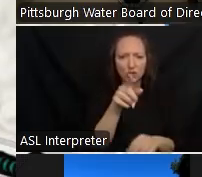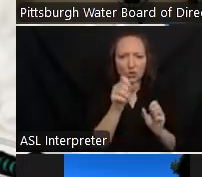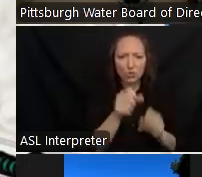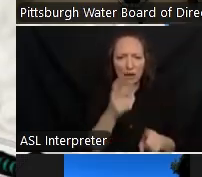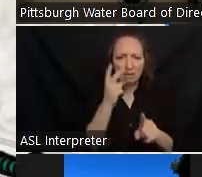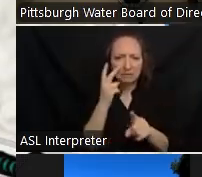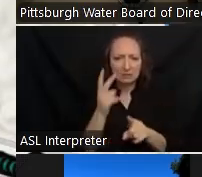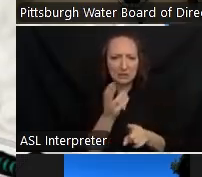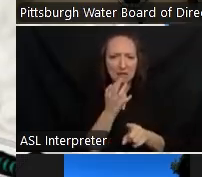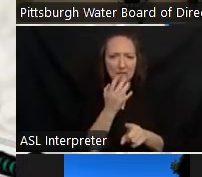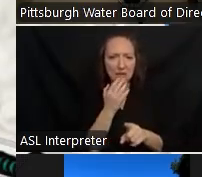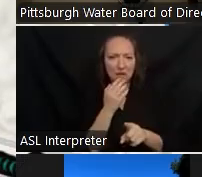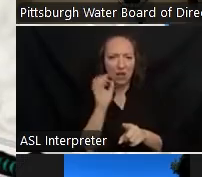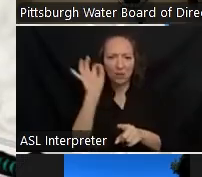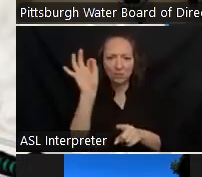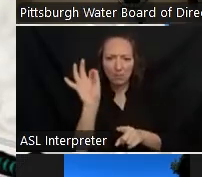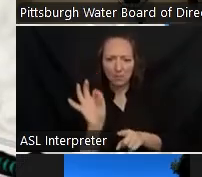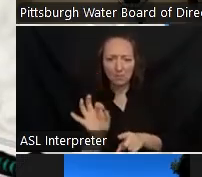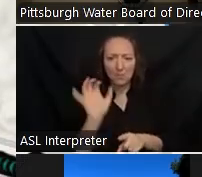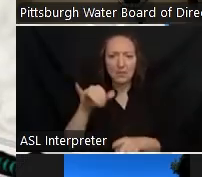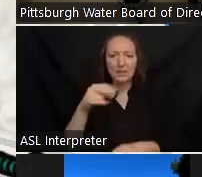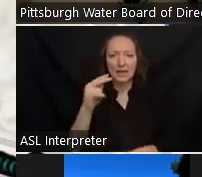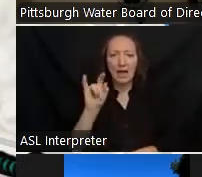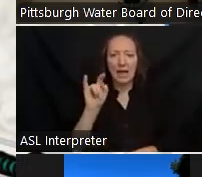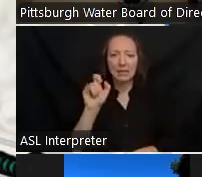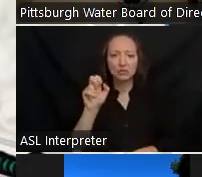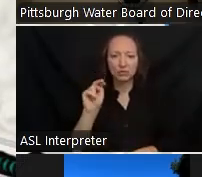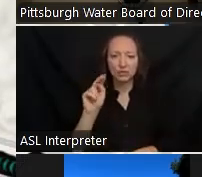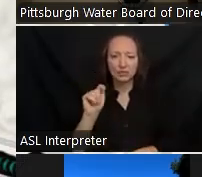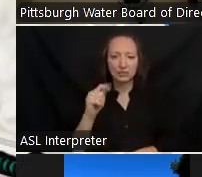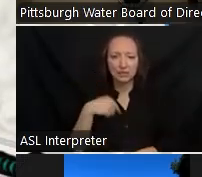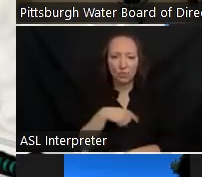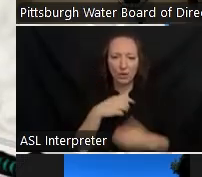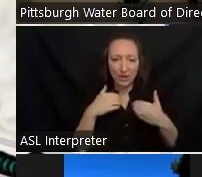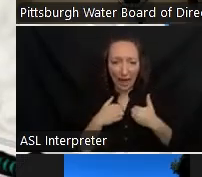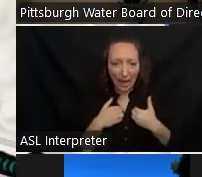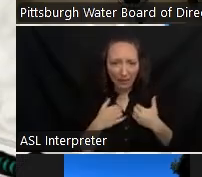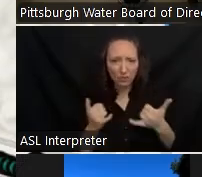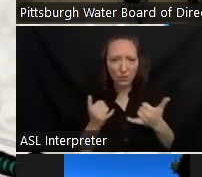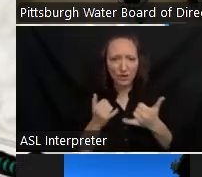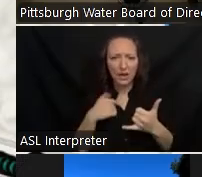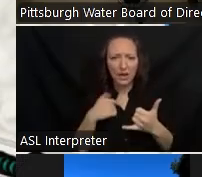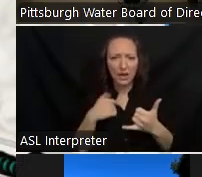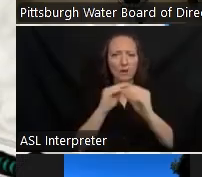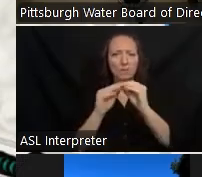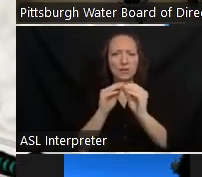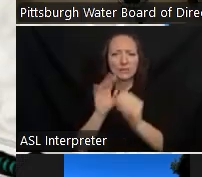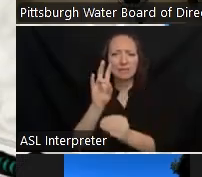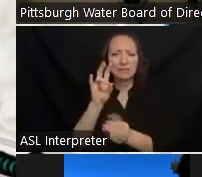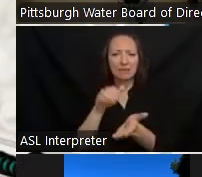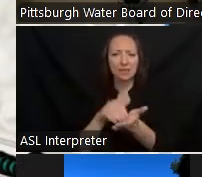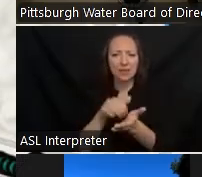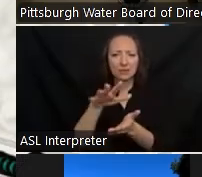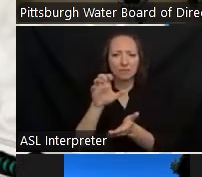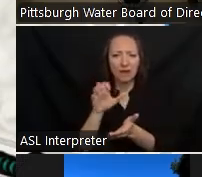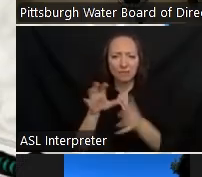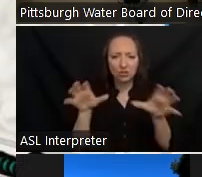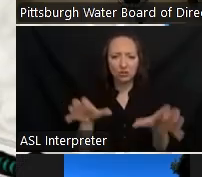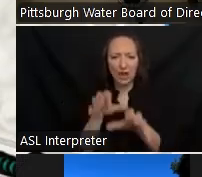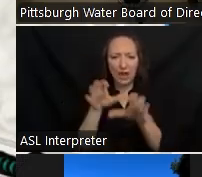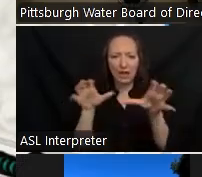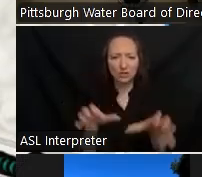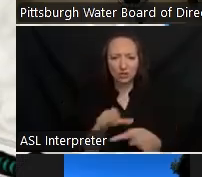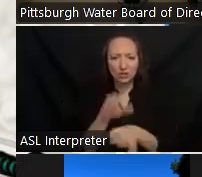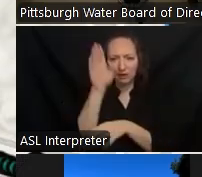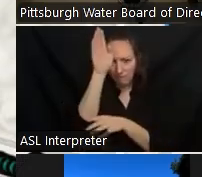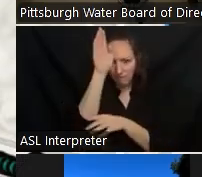before. So each one of those dots is a hydrant that we have. The different colors, again, might be coming from our Highland 2 reservoir, or the Garfield tank, or Heron Hill